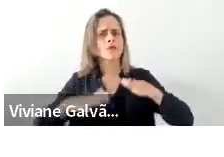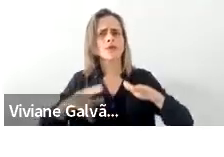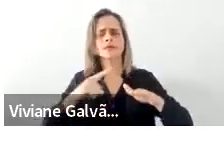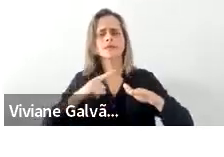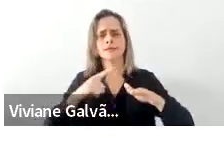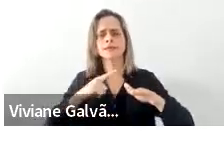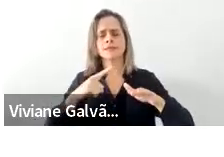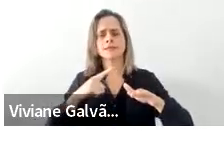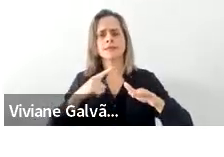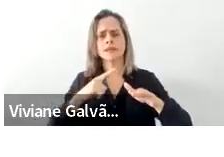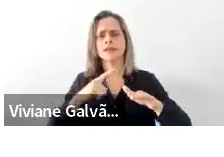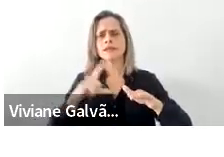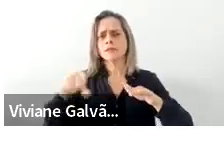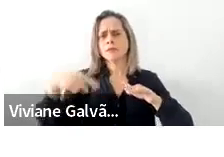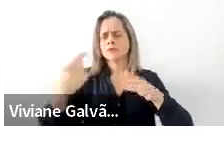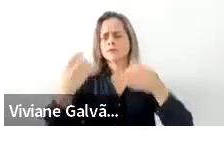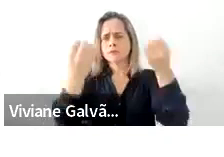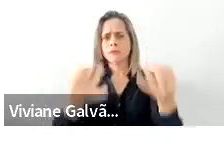later perhaps.